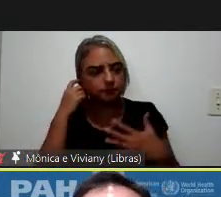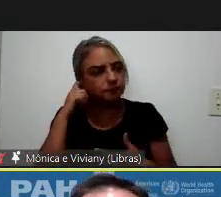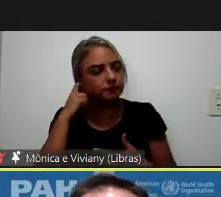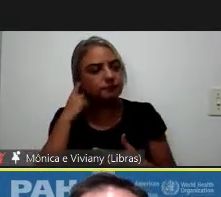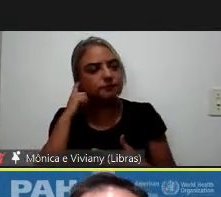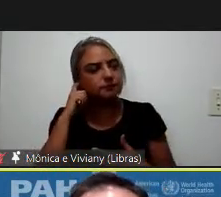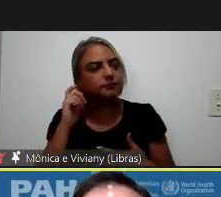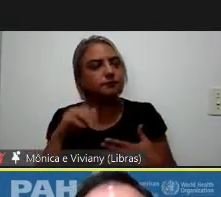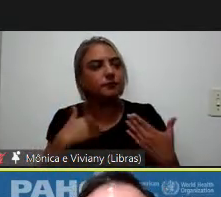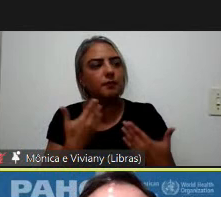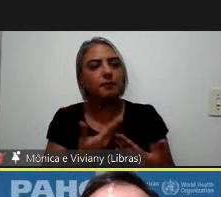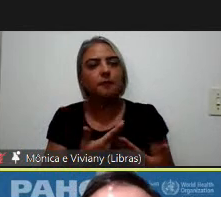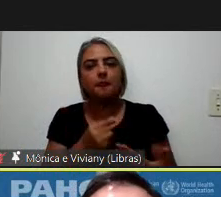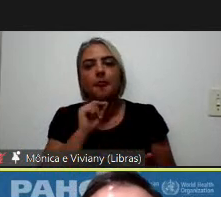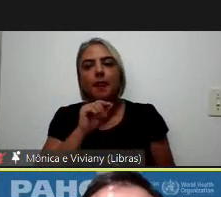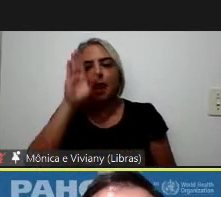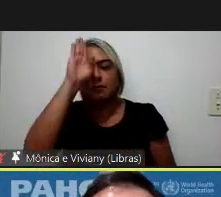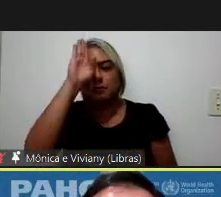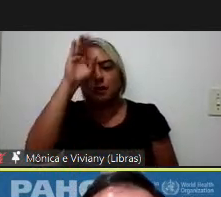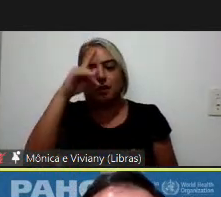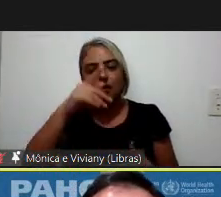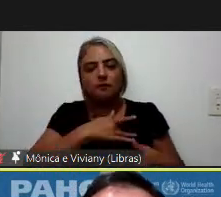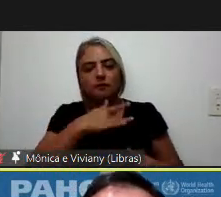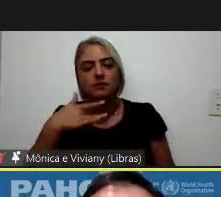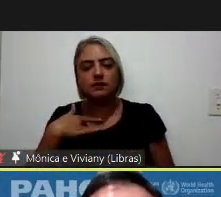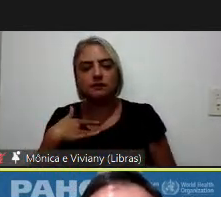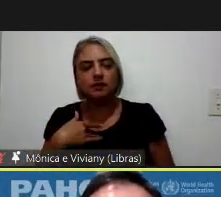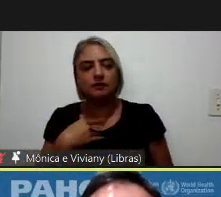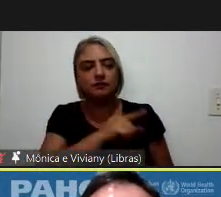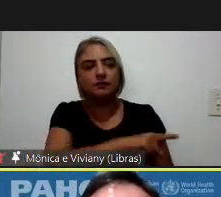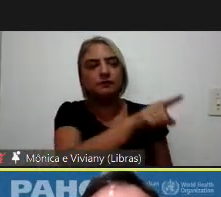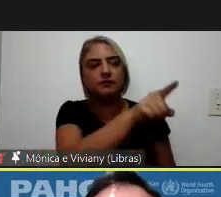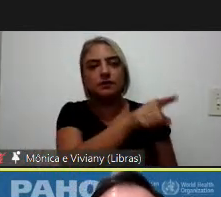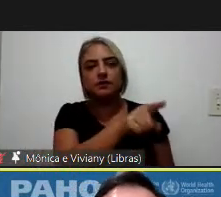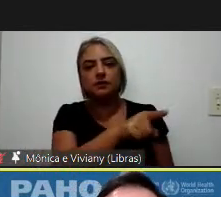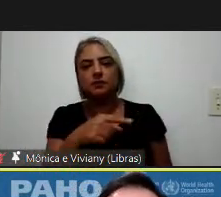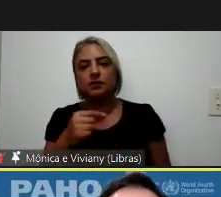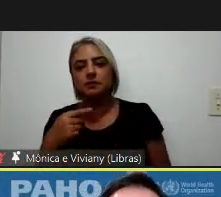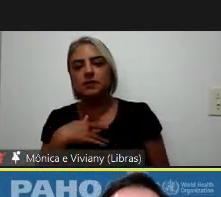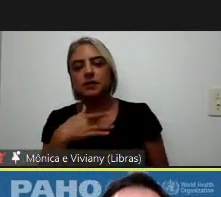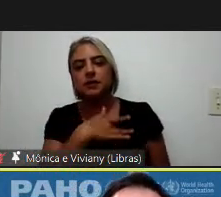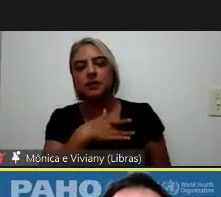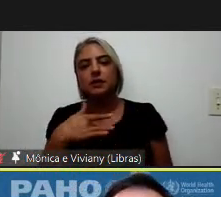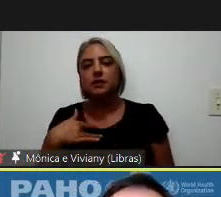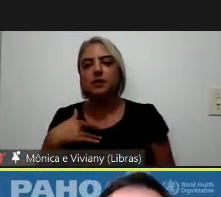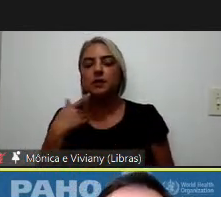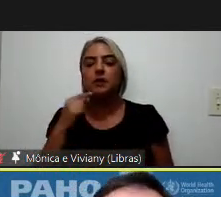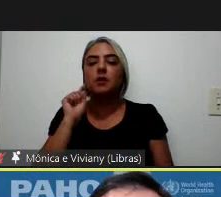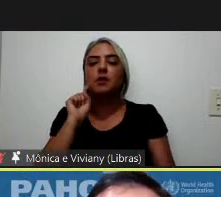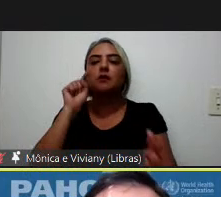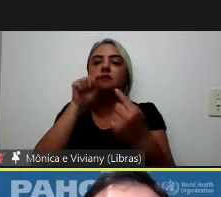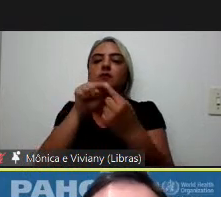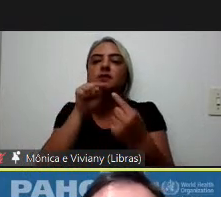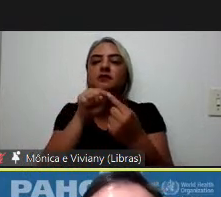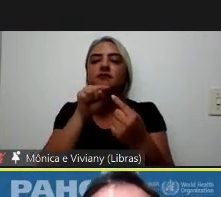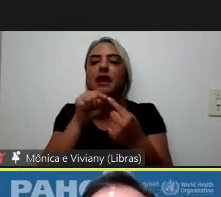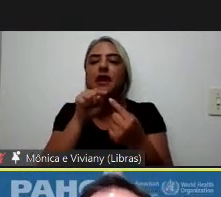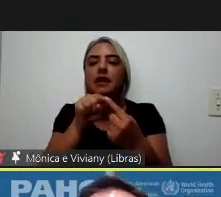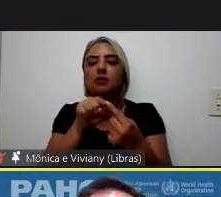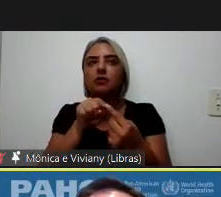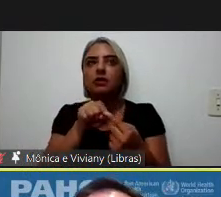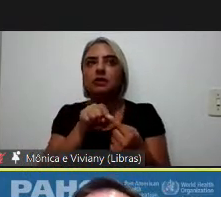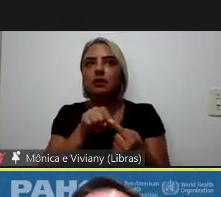the continuous attention and also to contemplate different priorities of health defined in the national and local level. In this